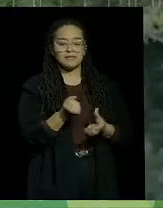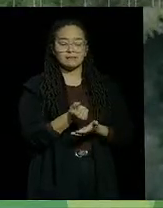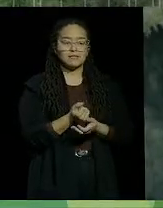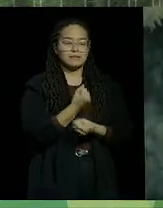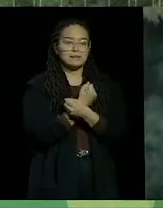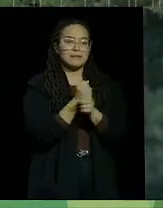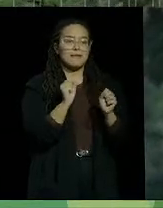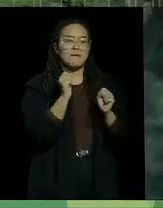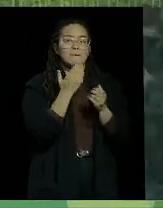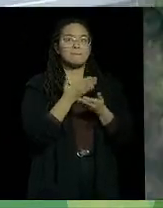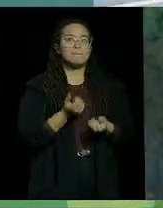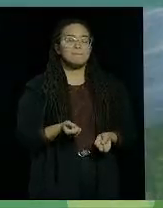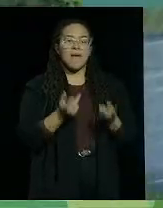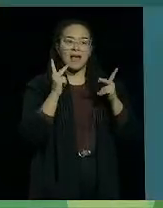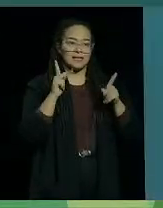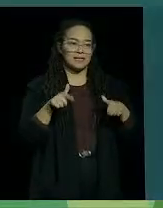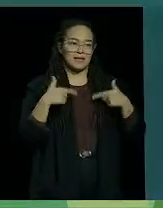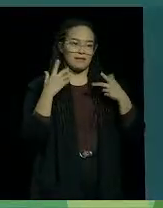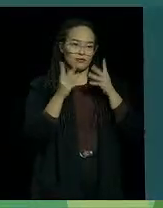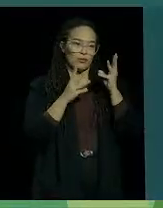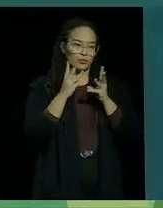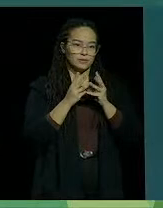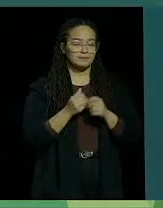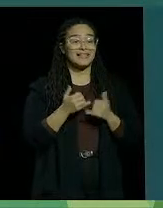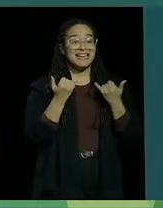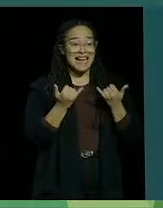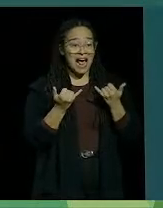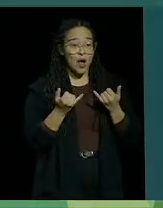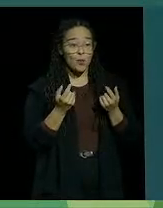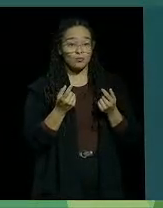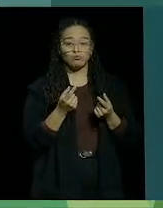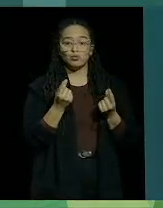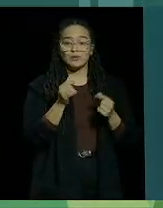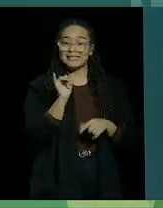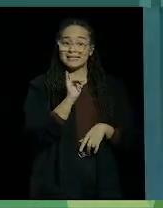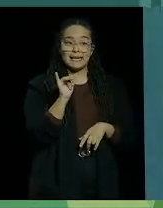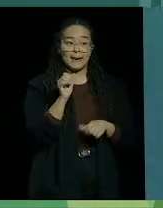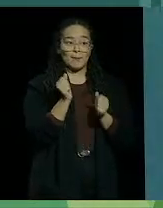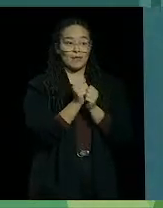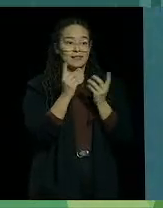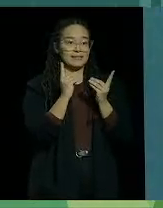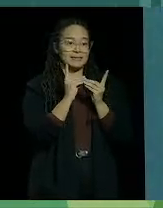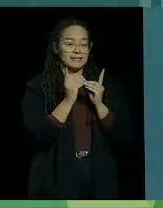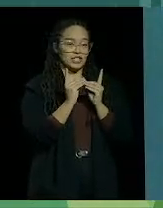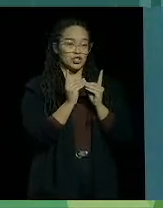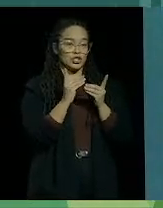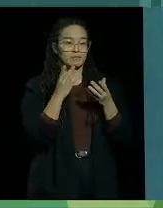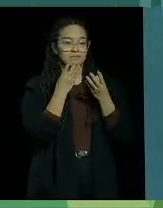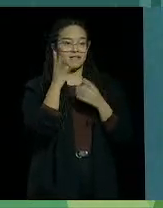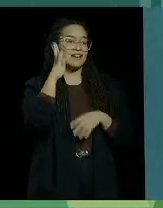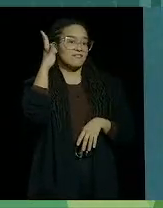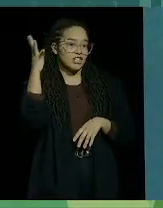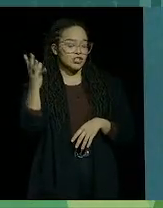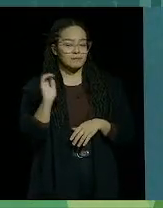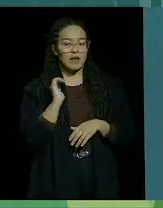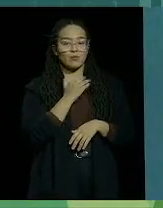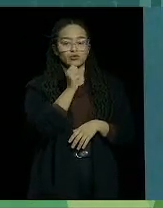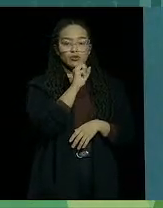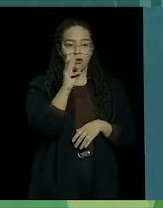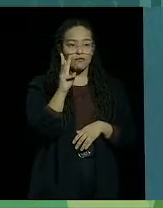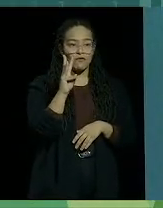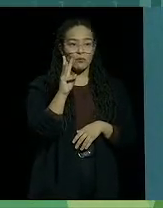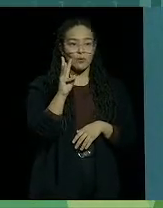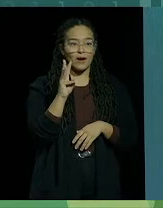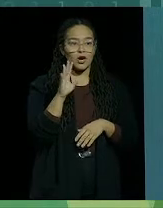around the world. Now we are doing the same with our digital innovations. Our software